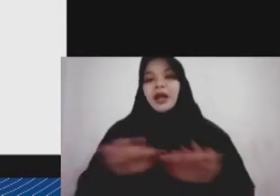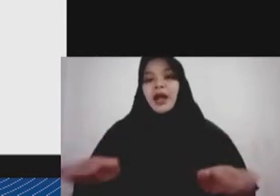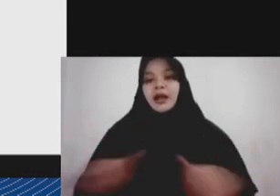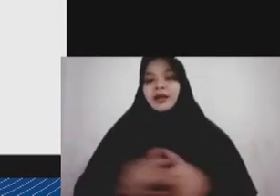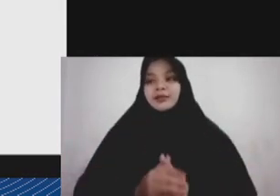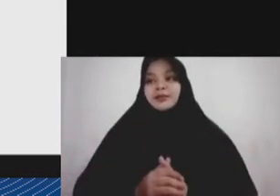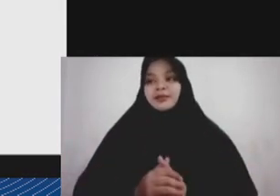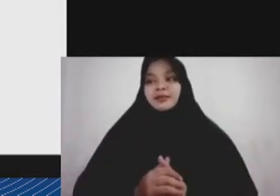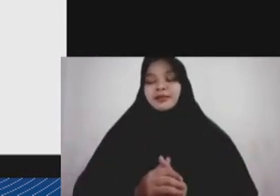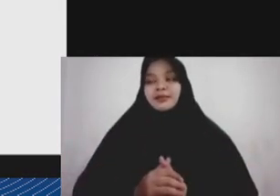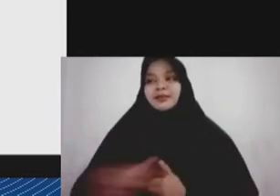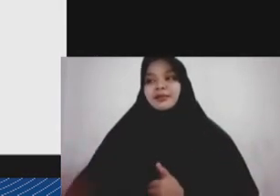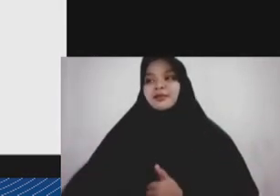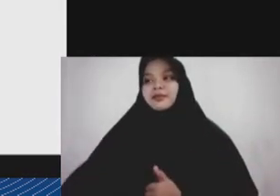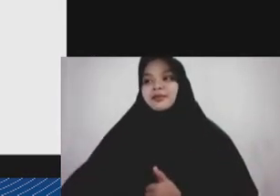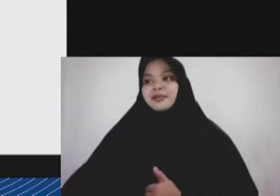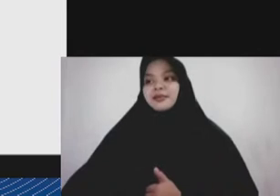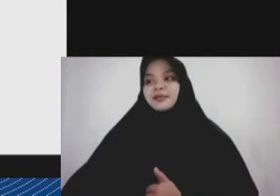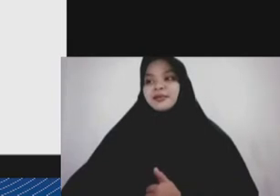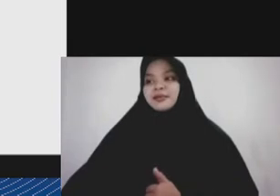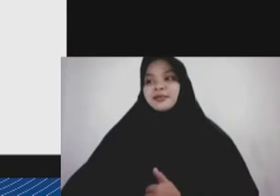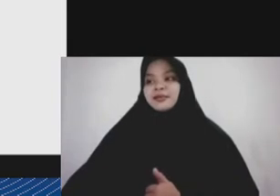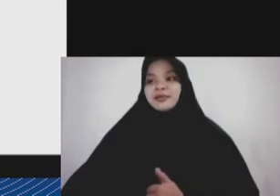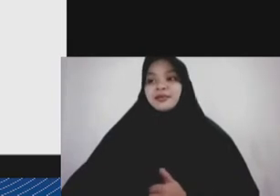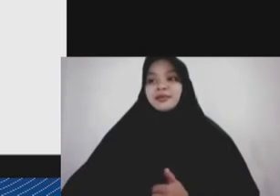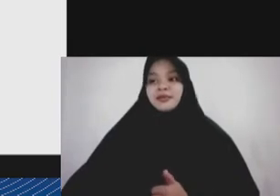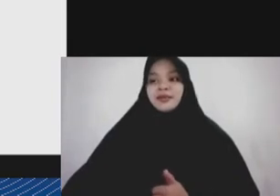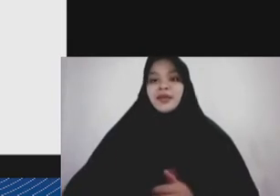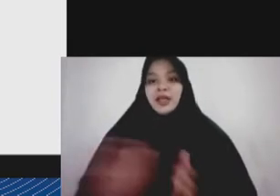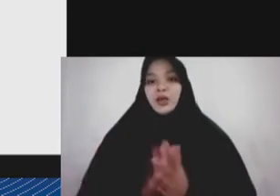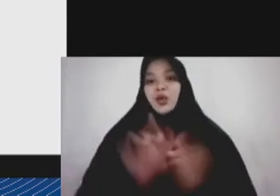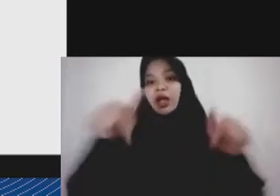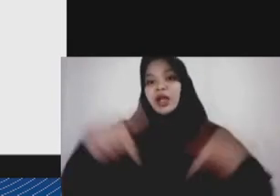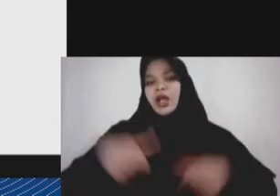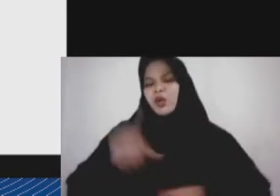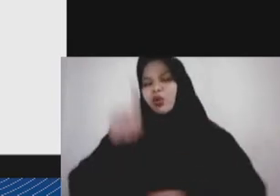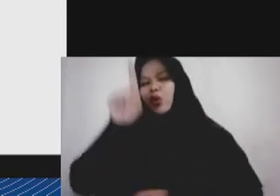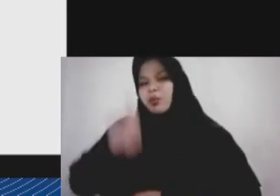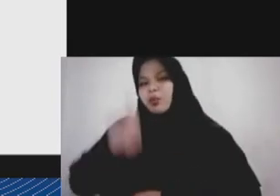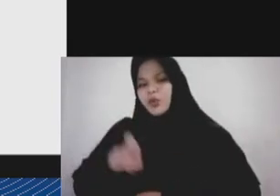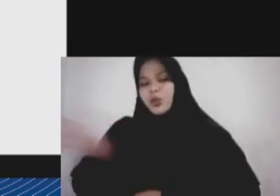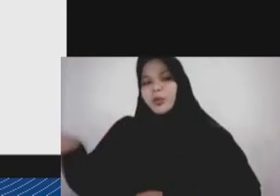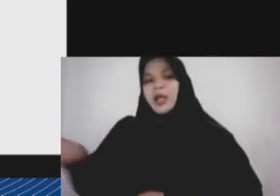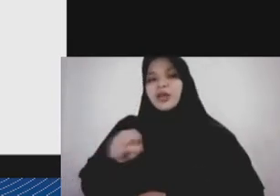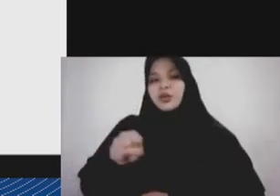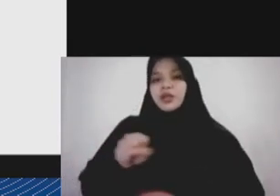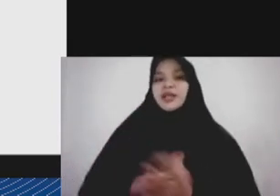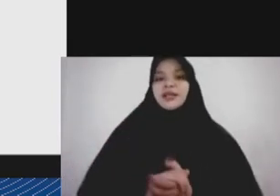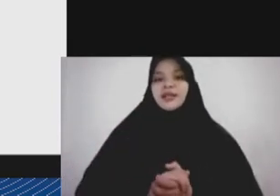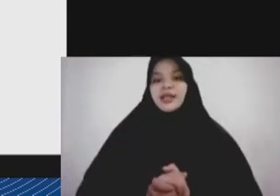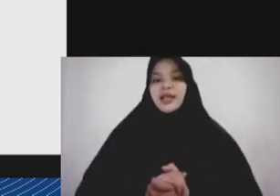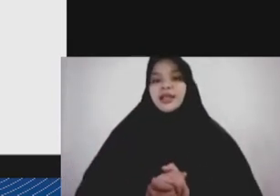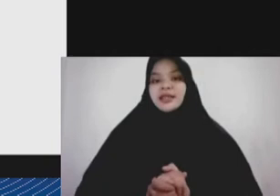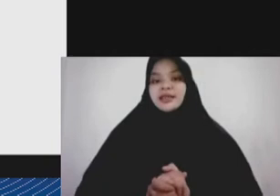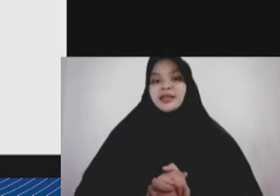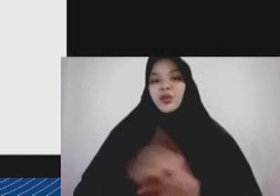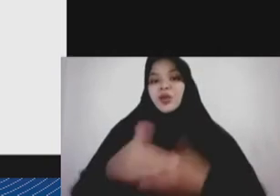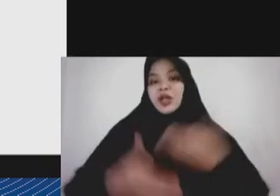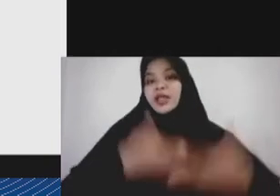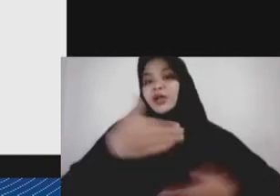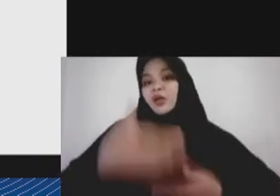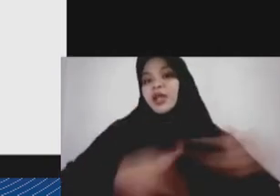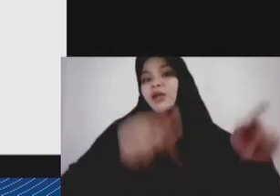reduce cases of violence, it is necessary to take strategic steps ranging from